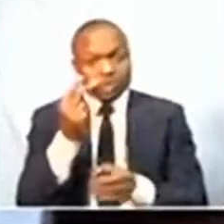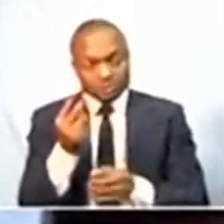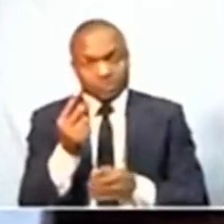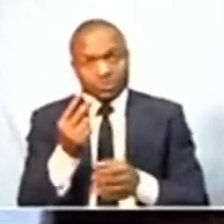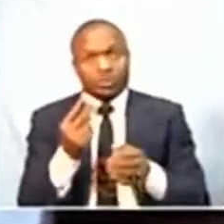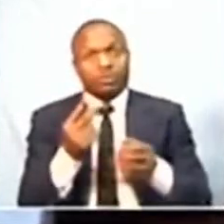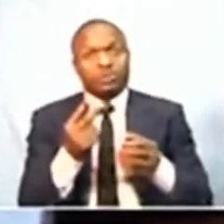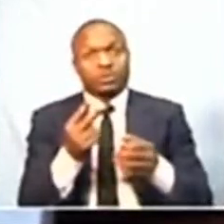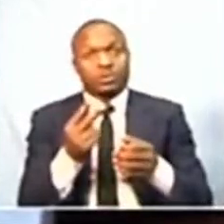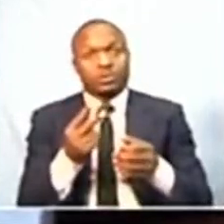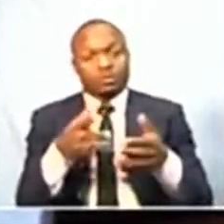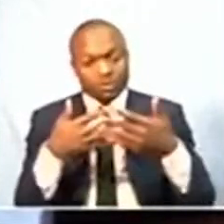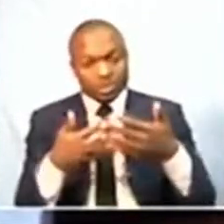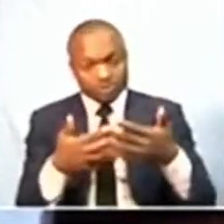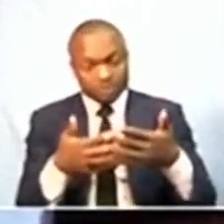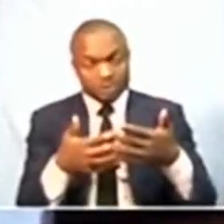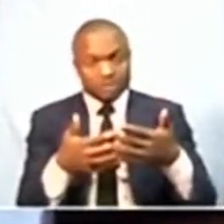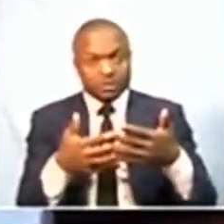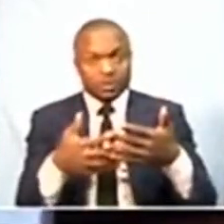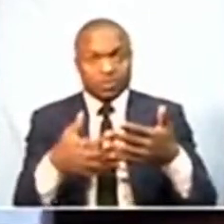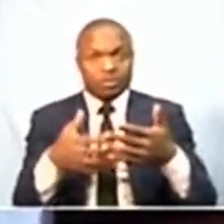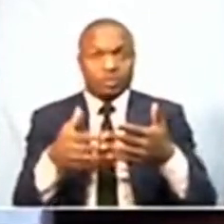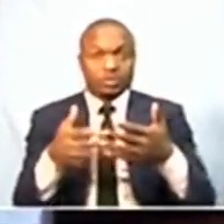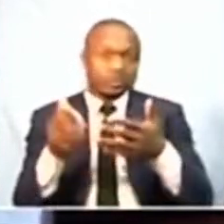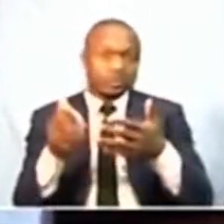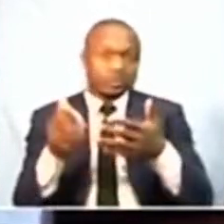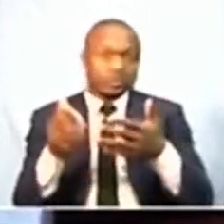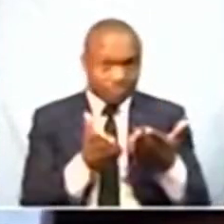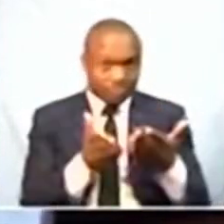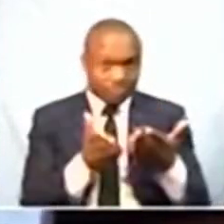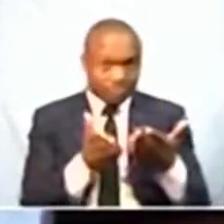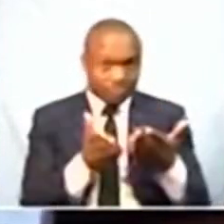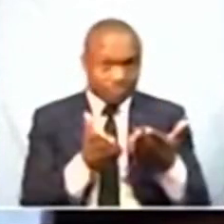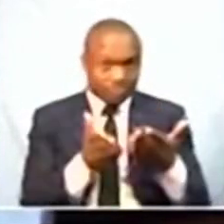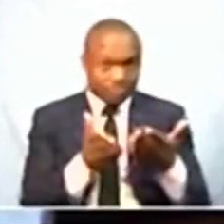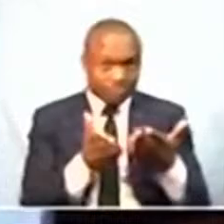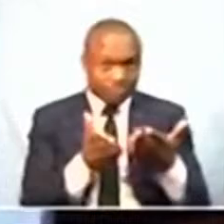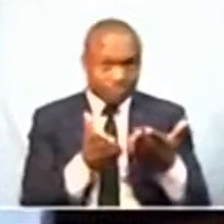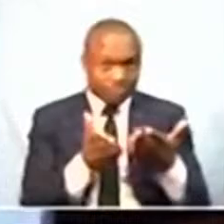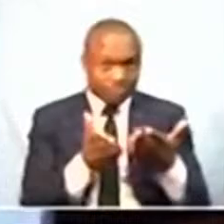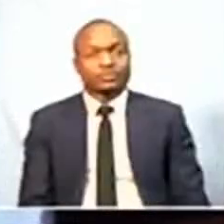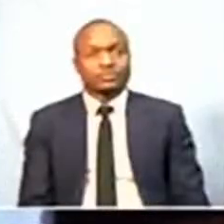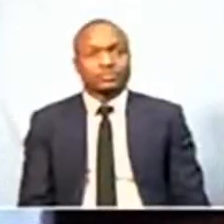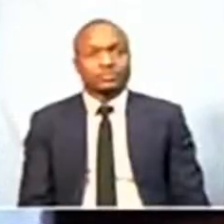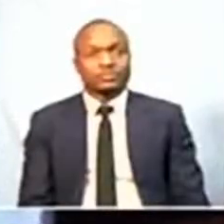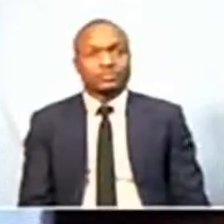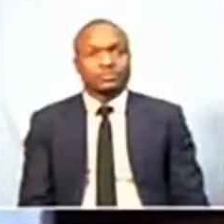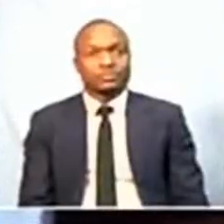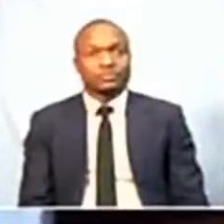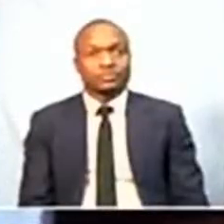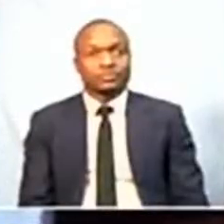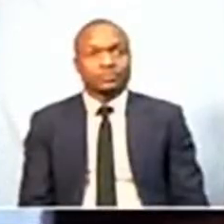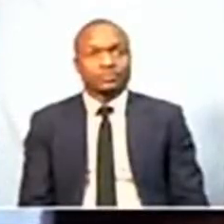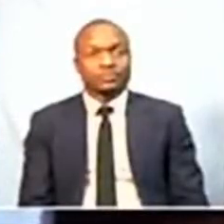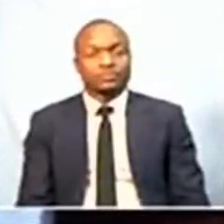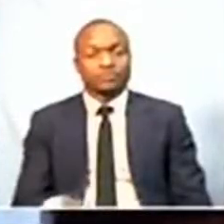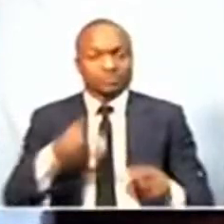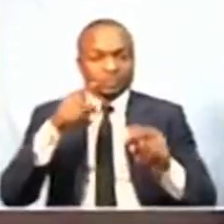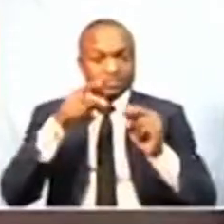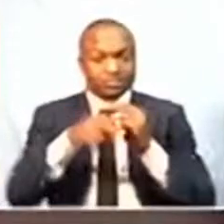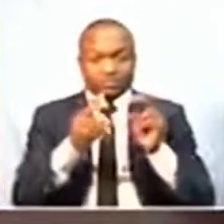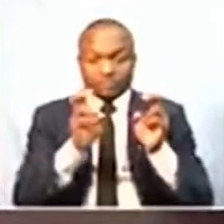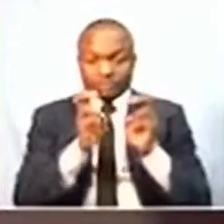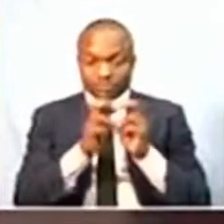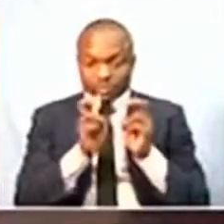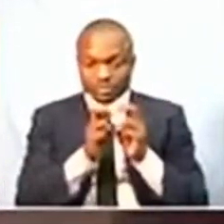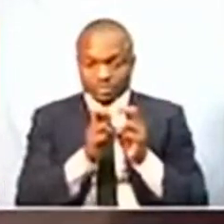be admitted to this House. I think within the submission that we made to you, it's the termination of contract for